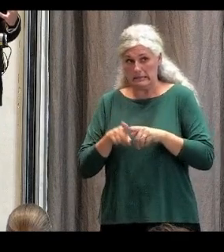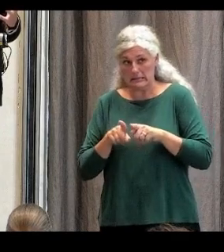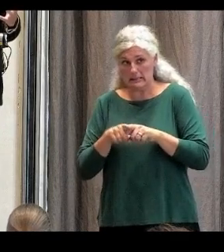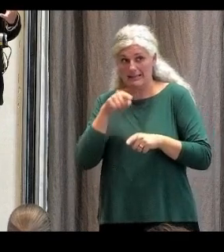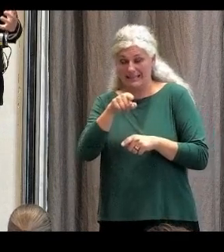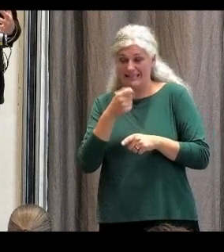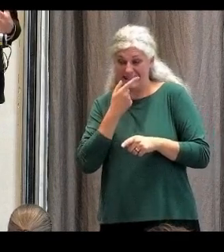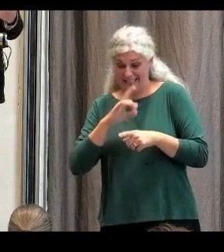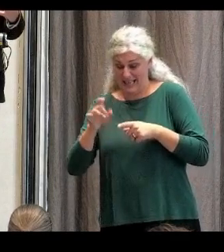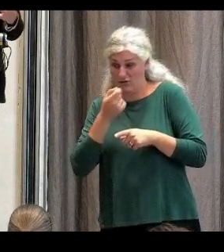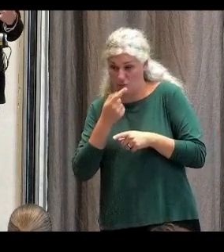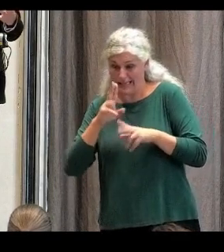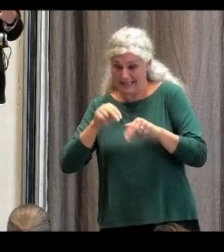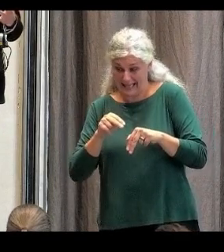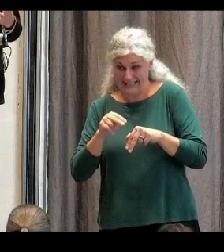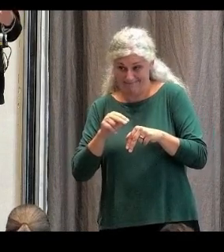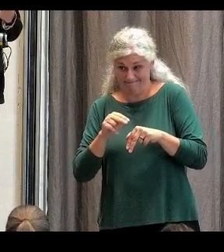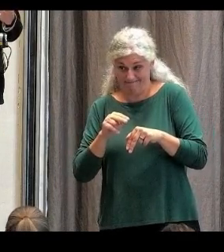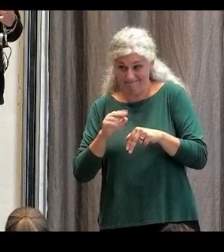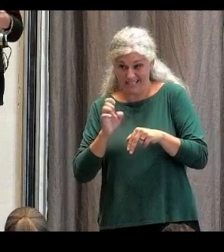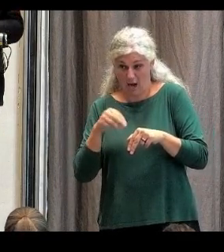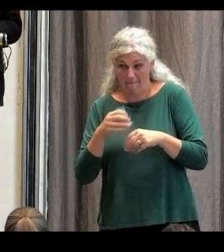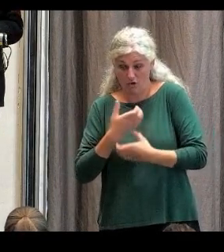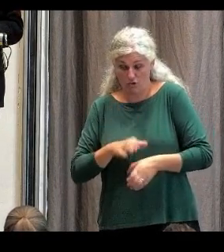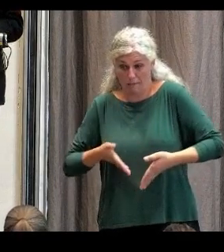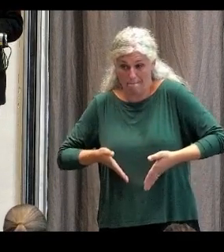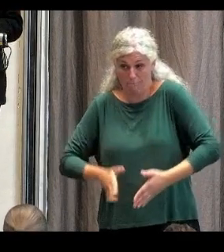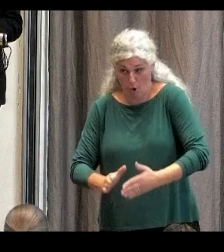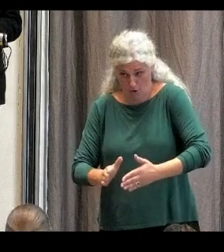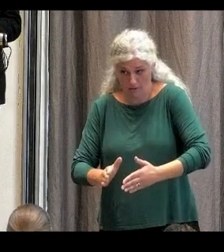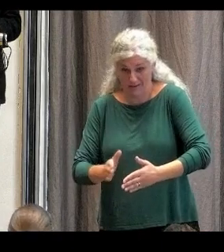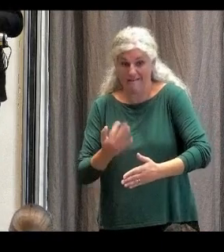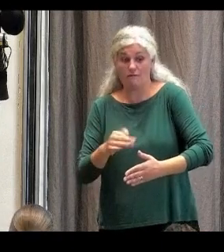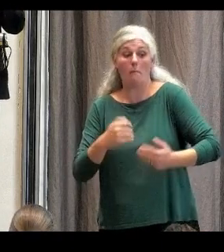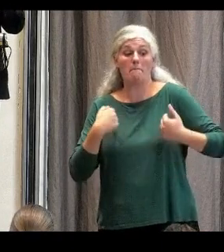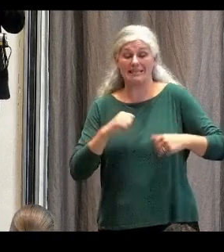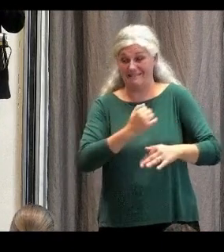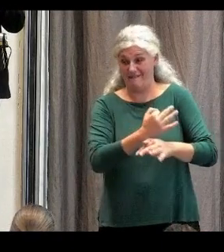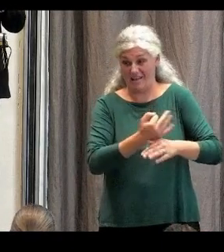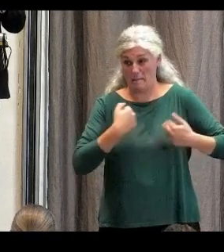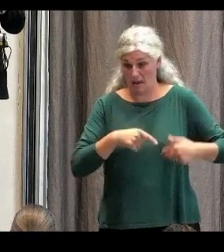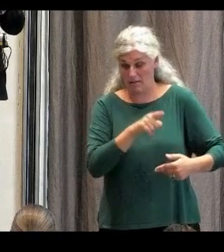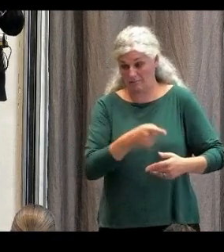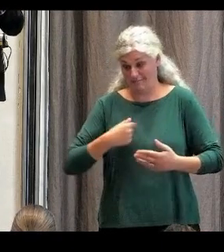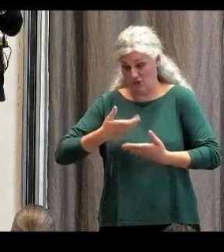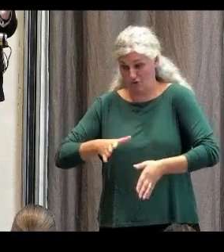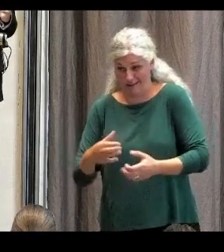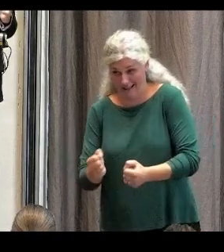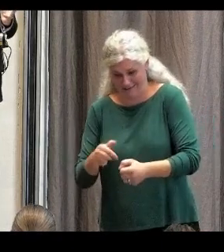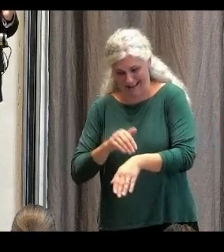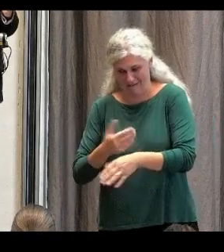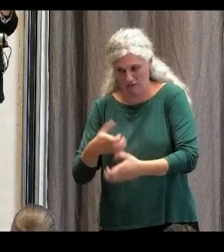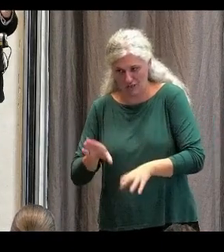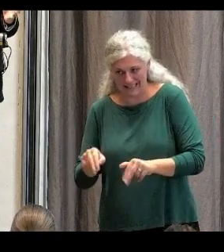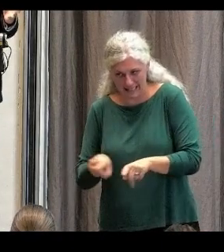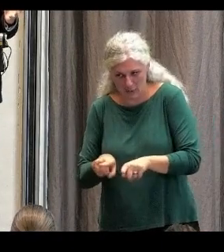valproate might actually cause harm to children born to men whilst they're taking it. The question's been